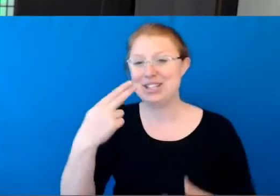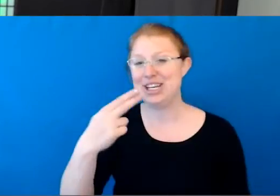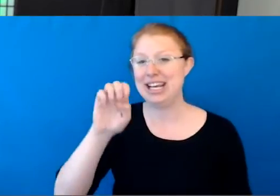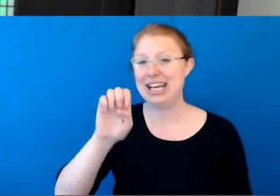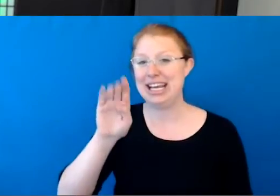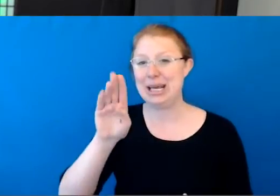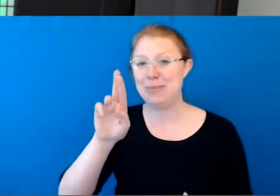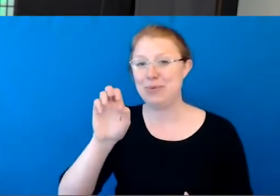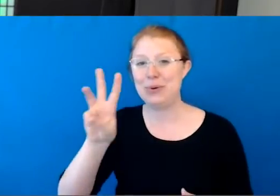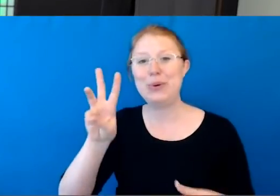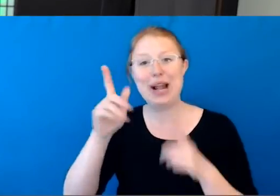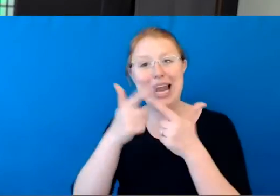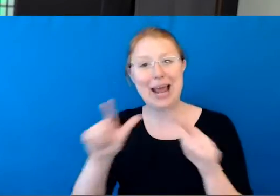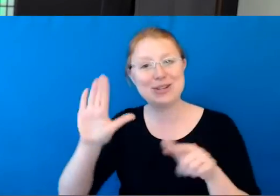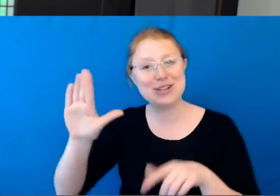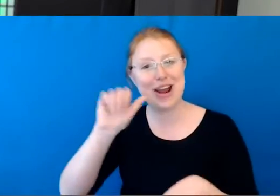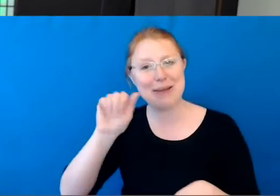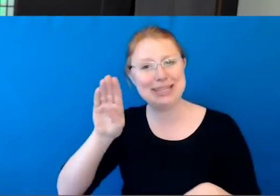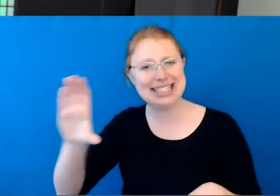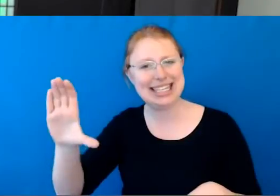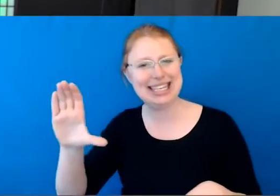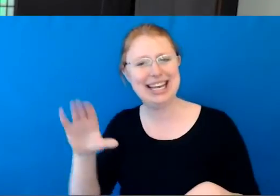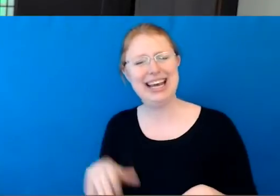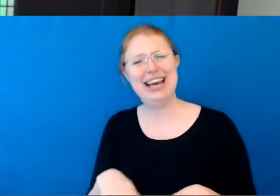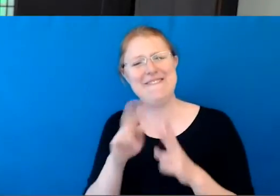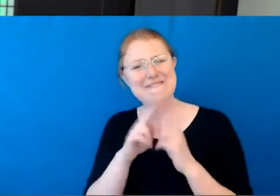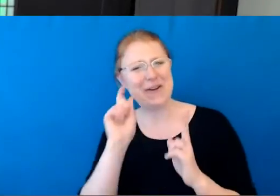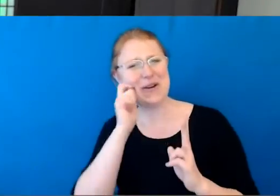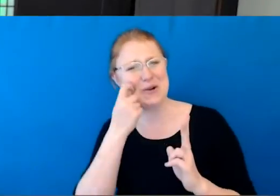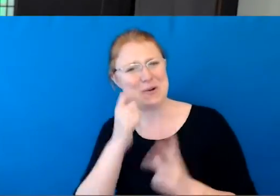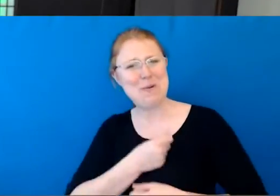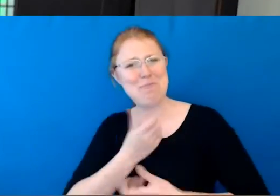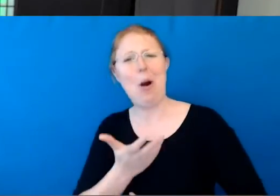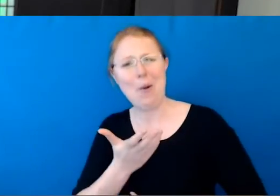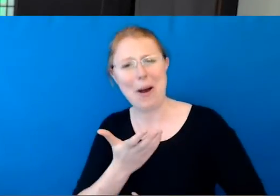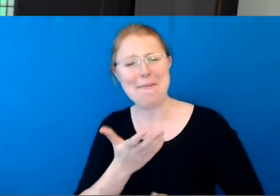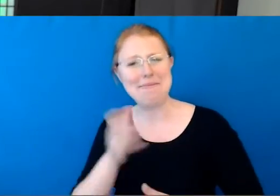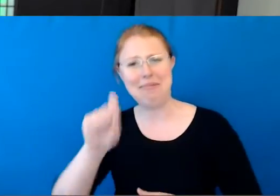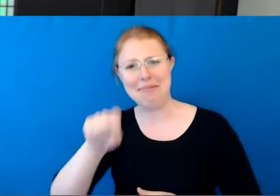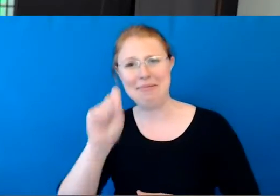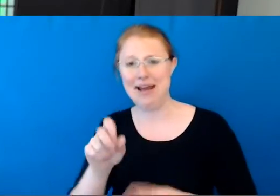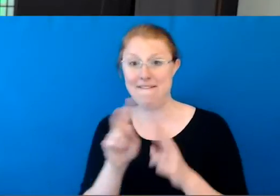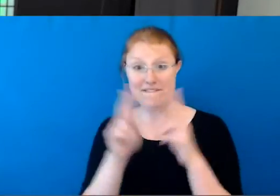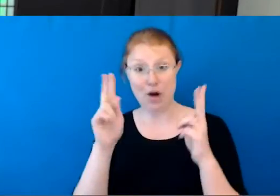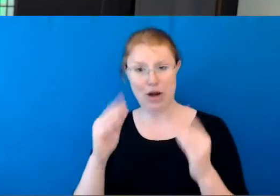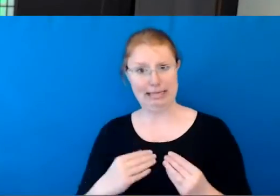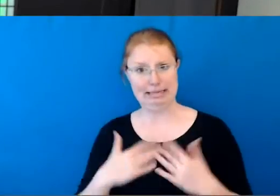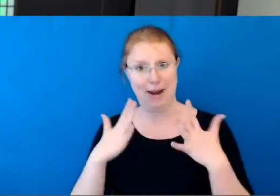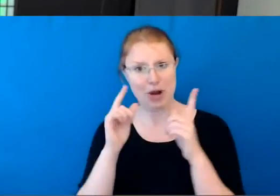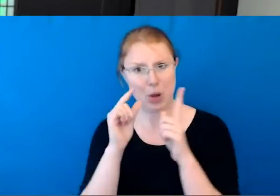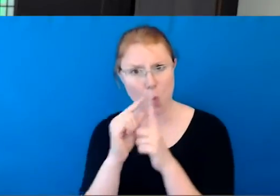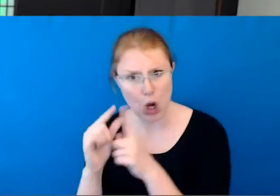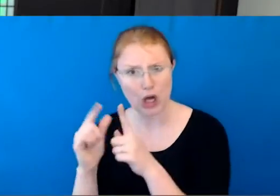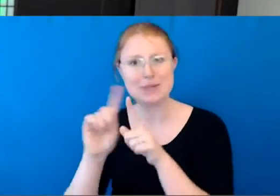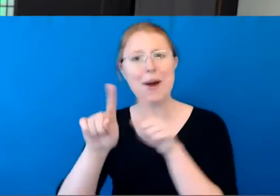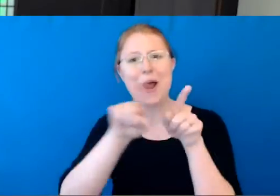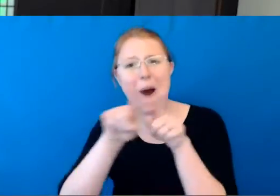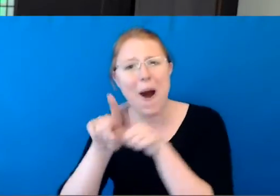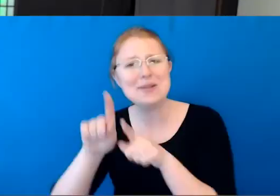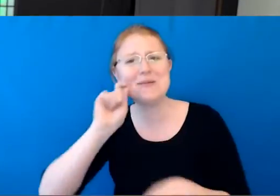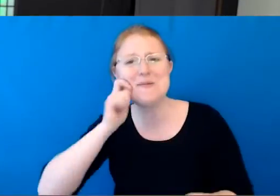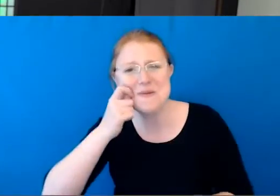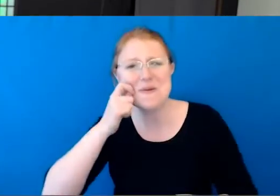and all the way down to the equivalent of the Z. So not only is it a really inspiring portion of Scripture, but